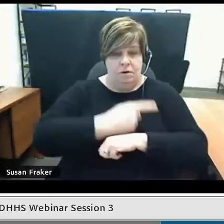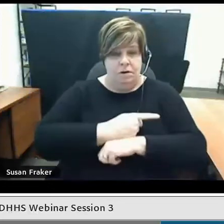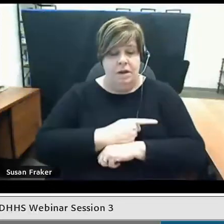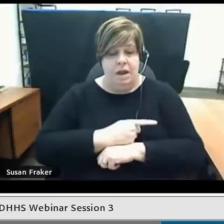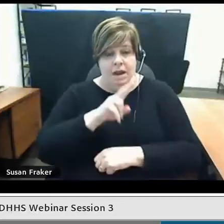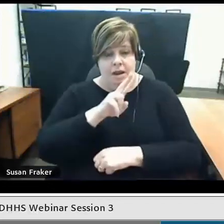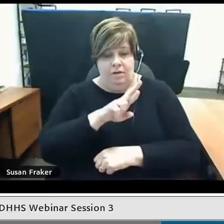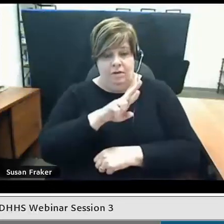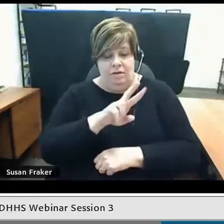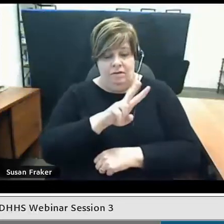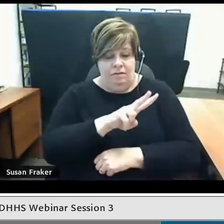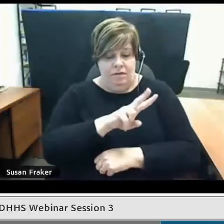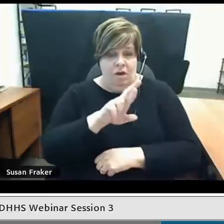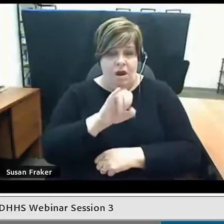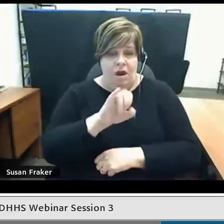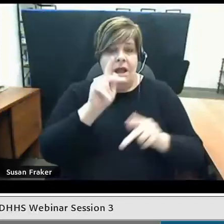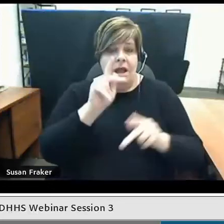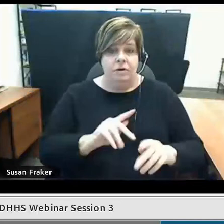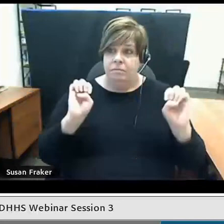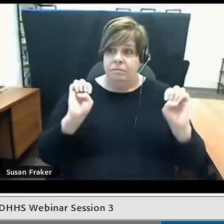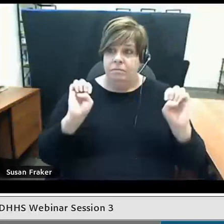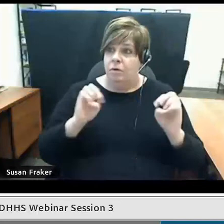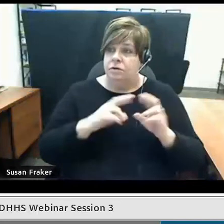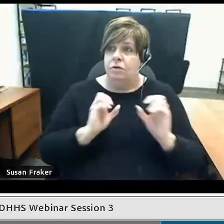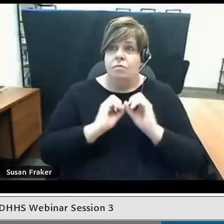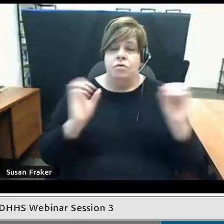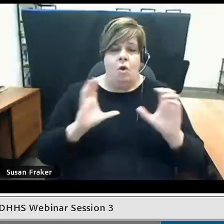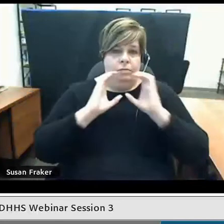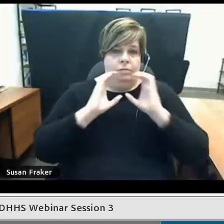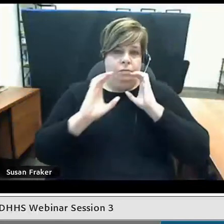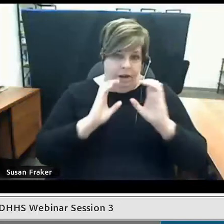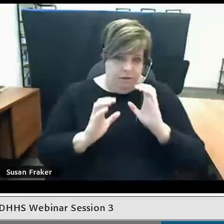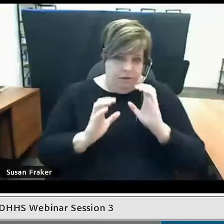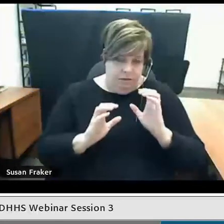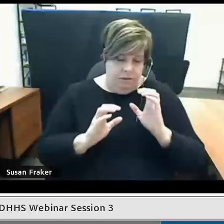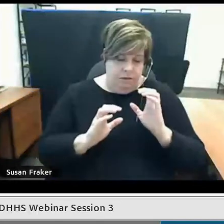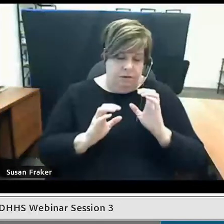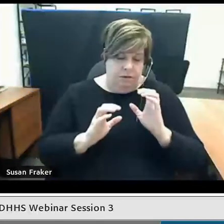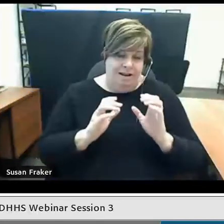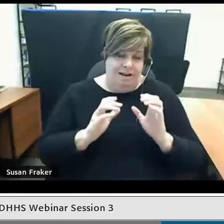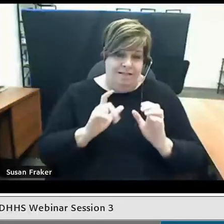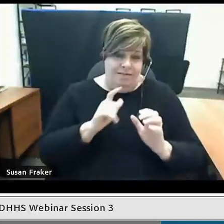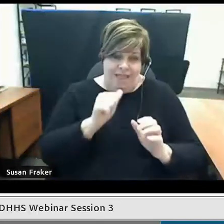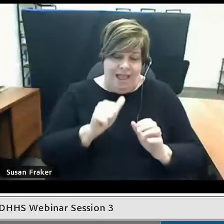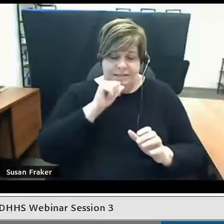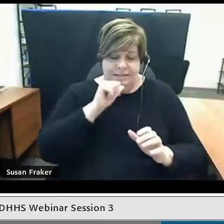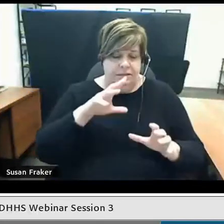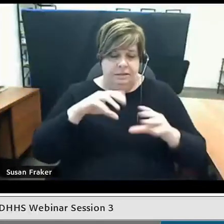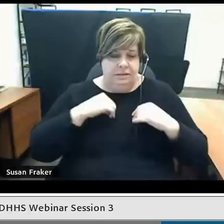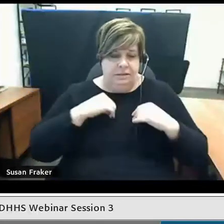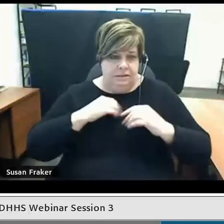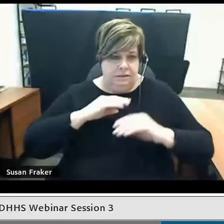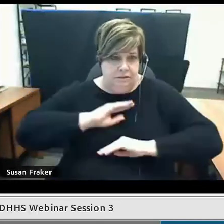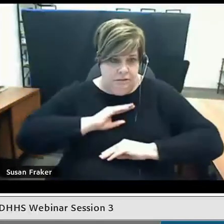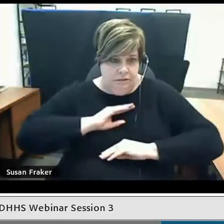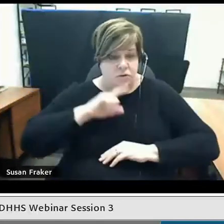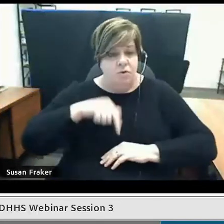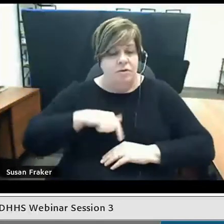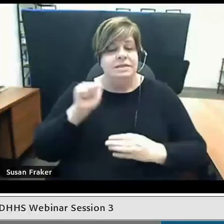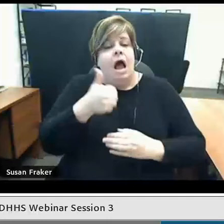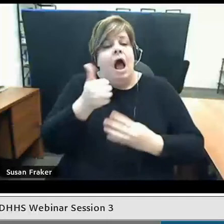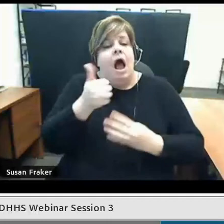interpreting, a person would be in an emergency room with no communication, which really is unacceptable. So this gives some options.